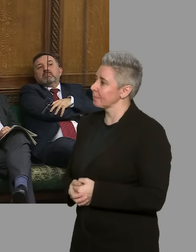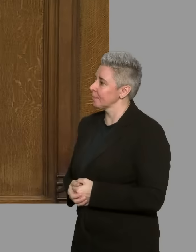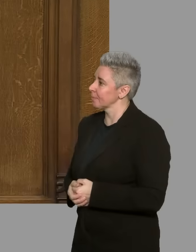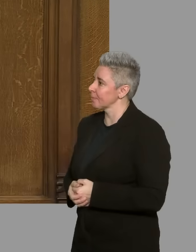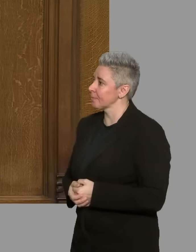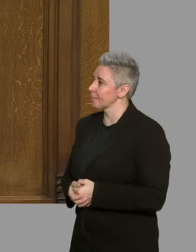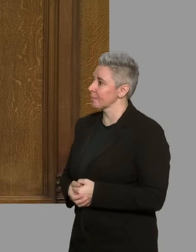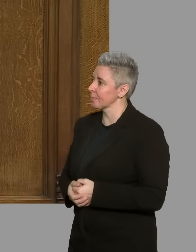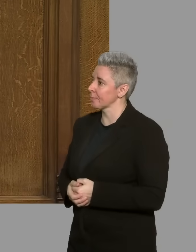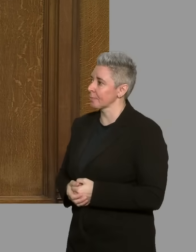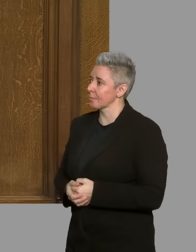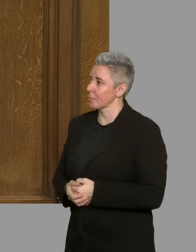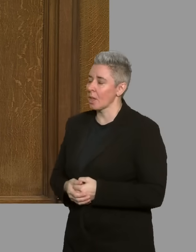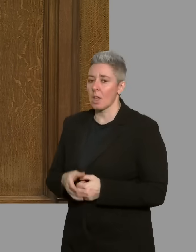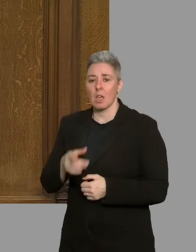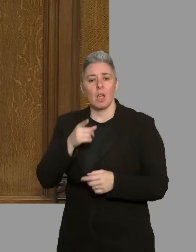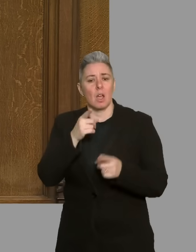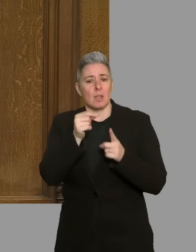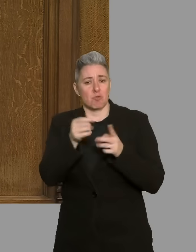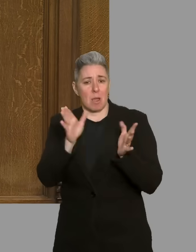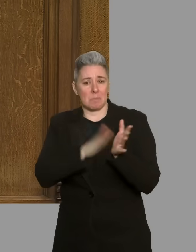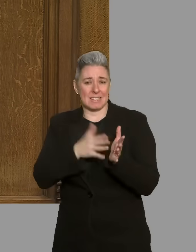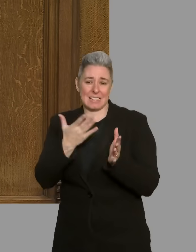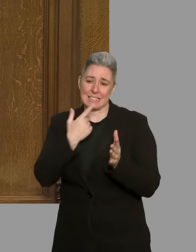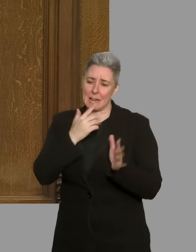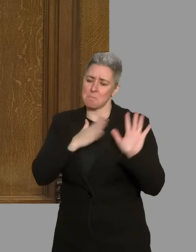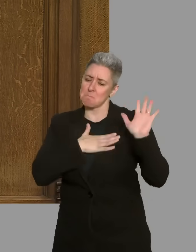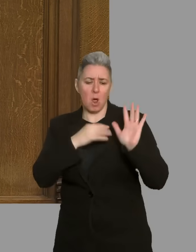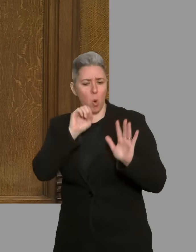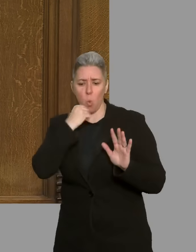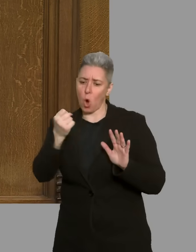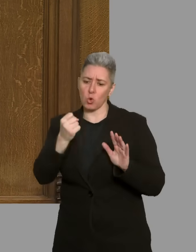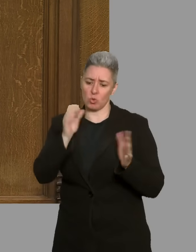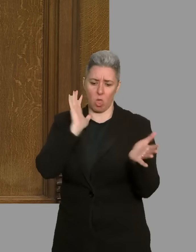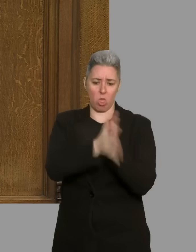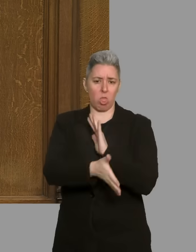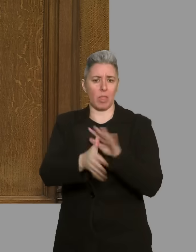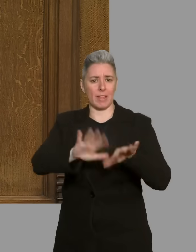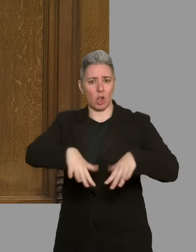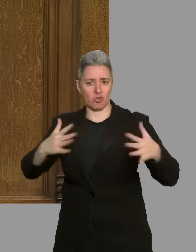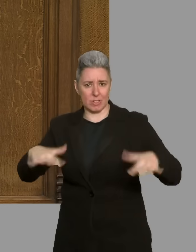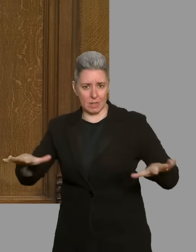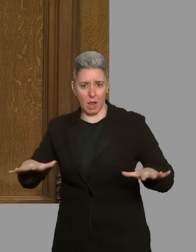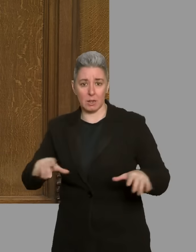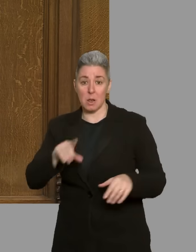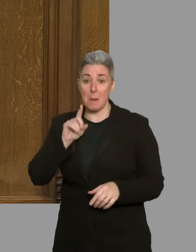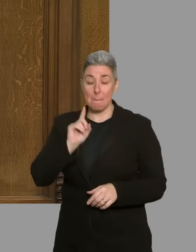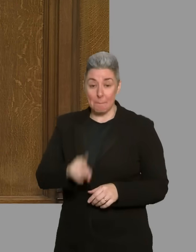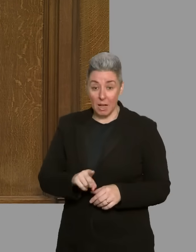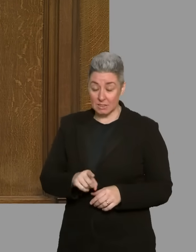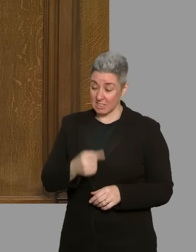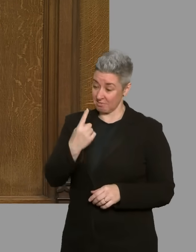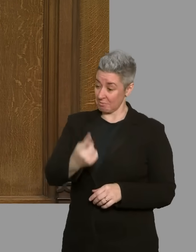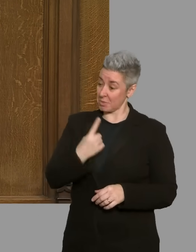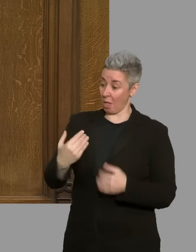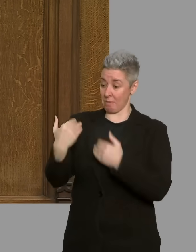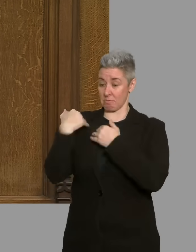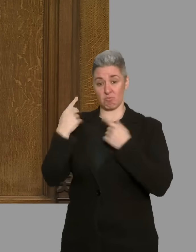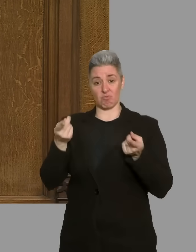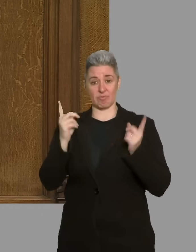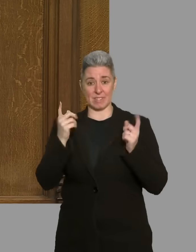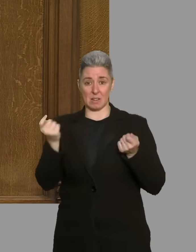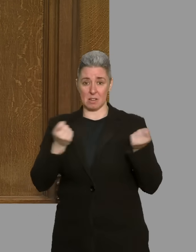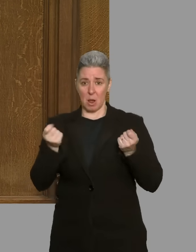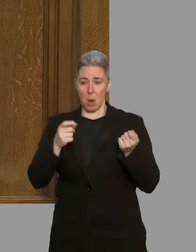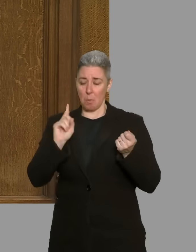Labour, green fields in Aldridge Brownhills, Donald Road, Birch Lane and Bosty Lane are now under threat. Will he accept that his